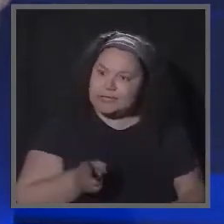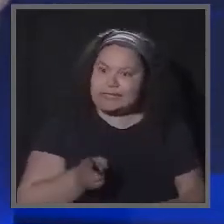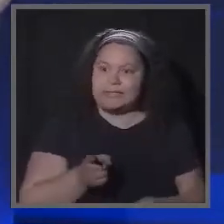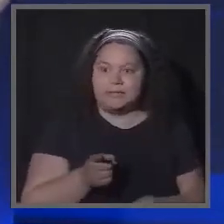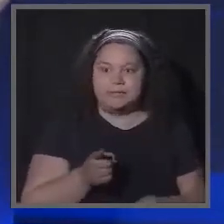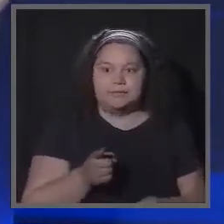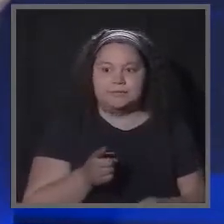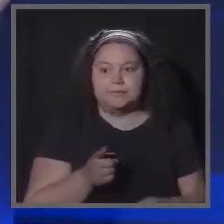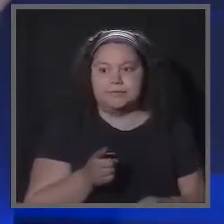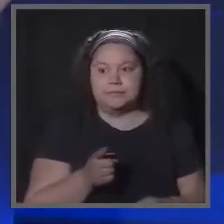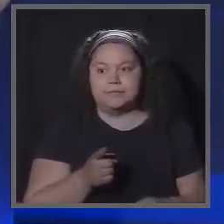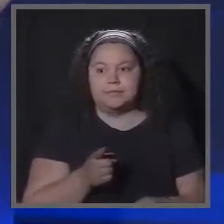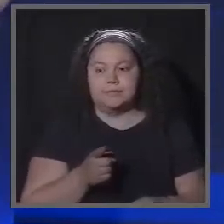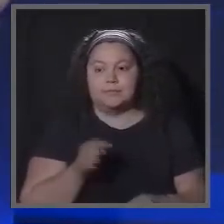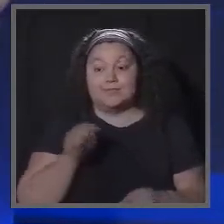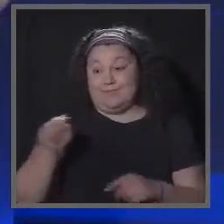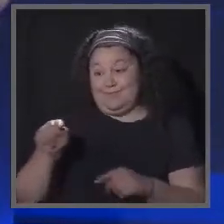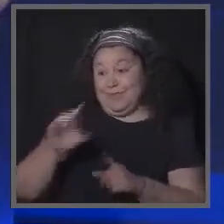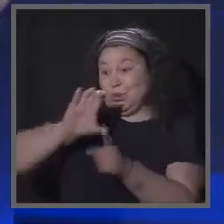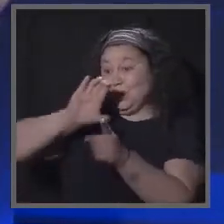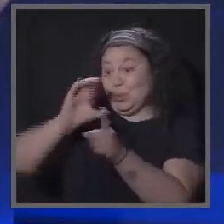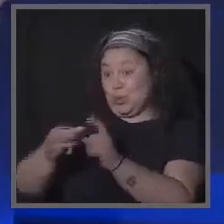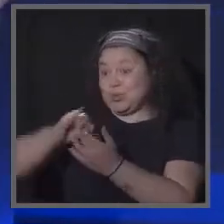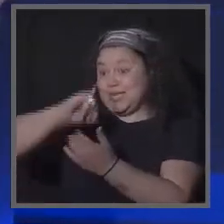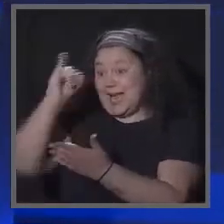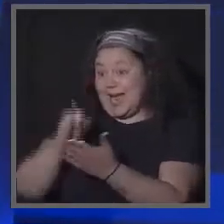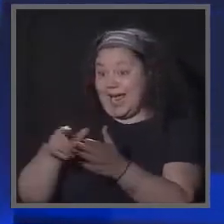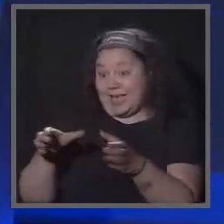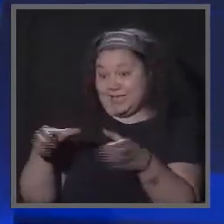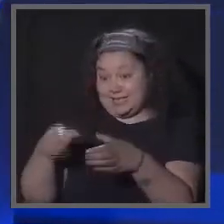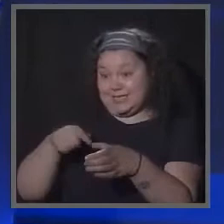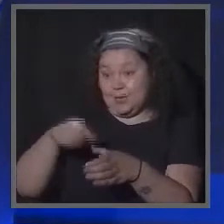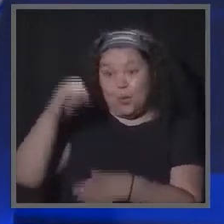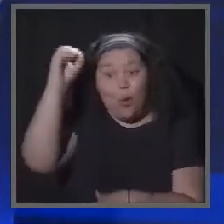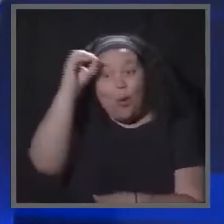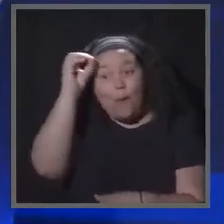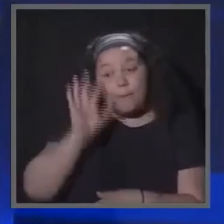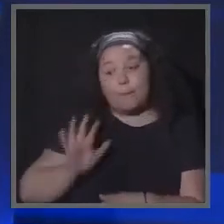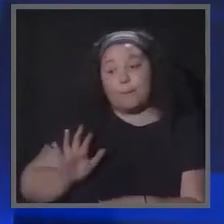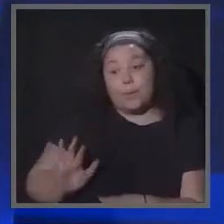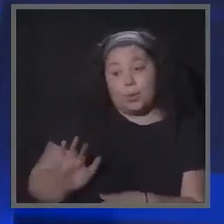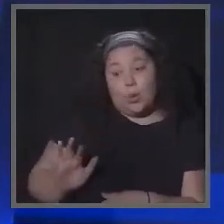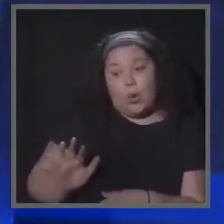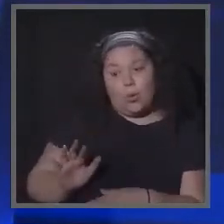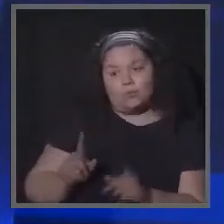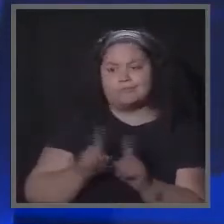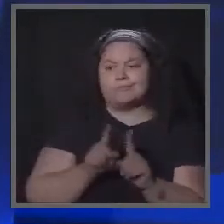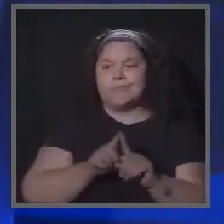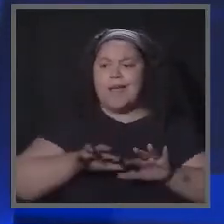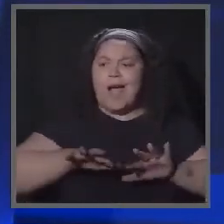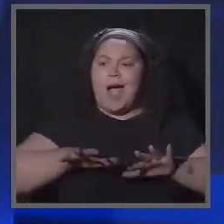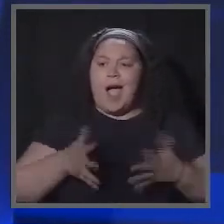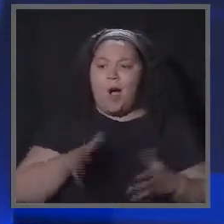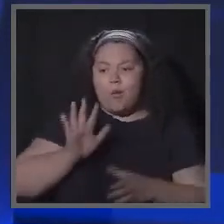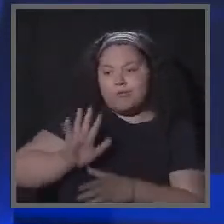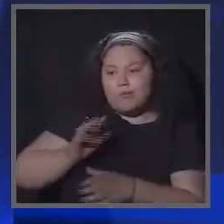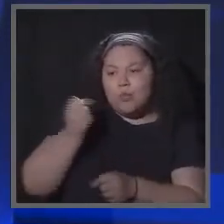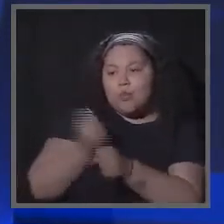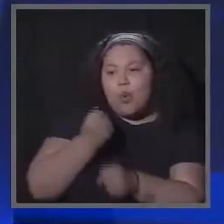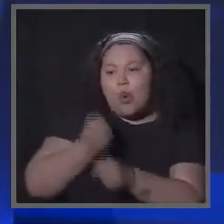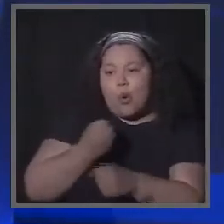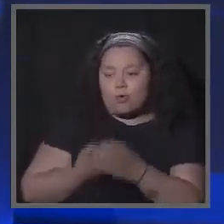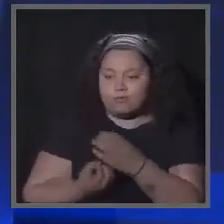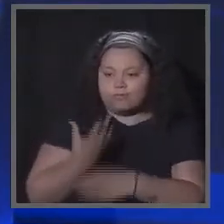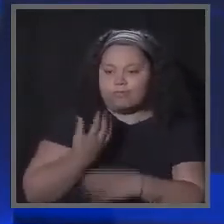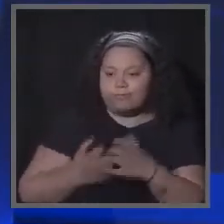Precisely because it is a cultural and art approach, and given the forms of production of experience and